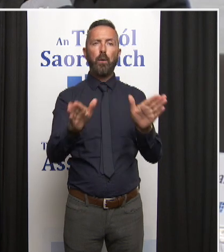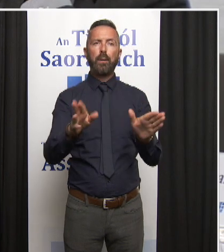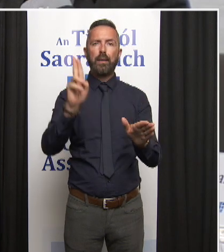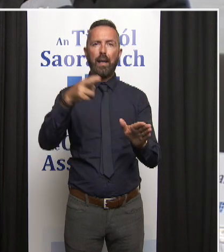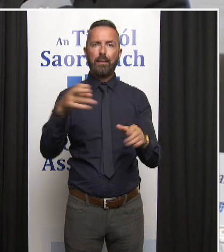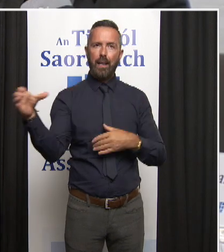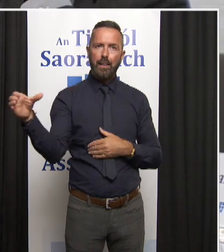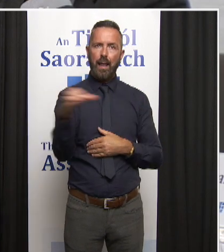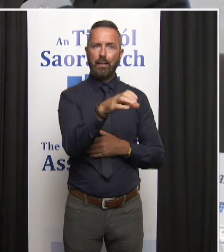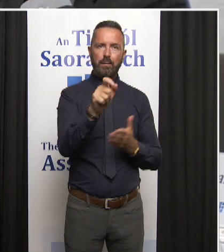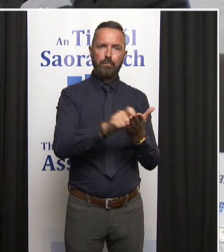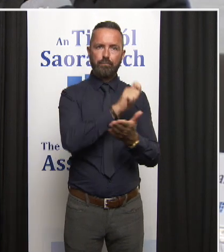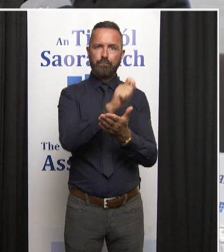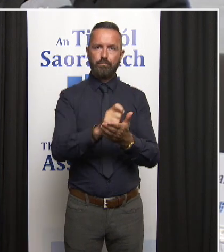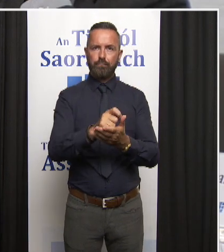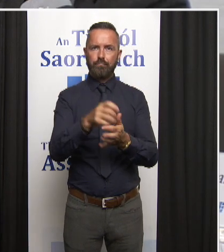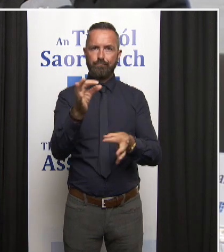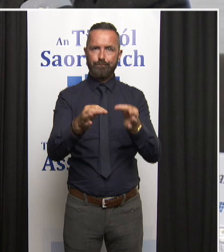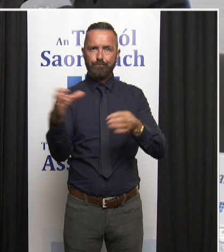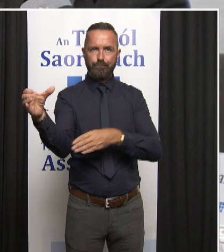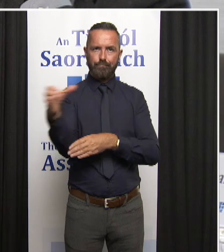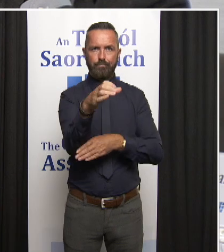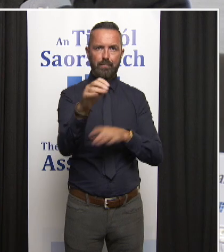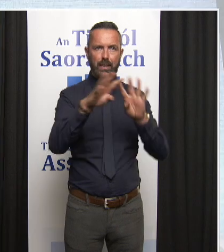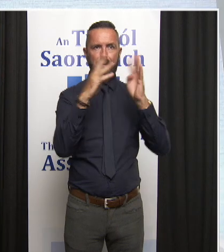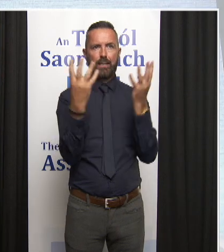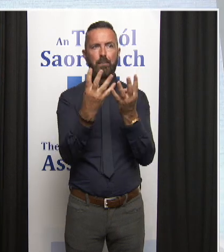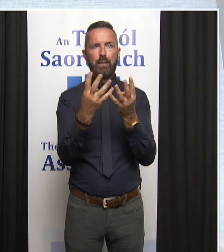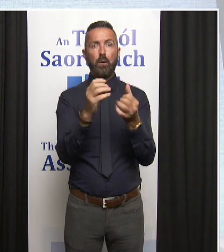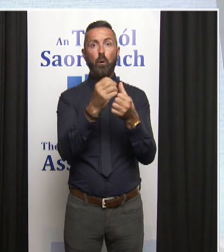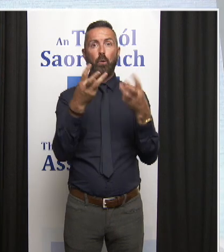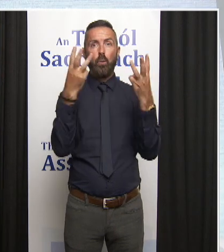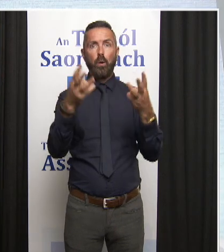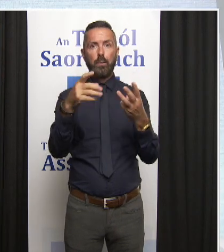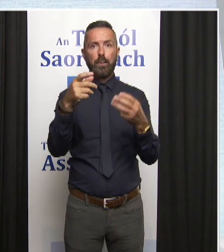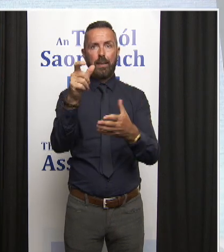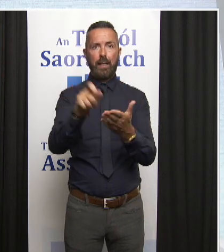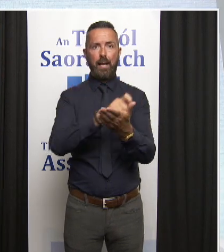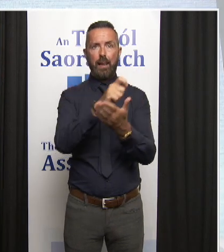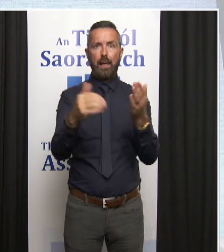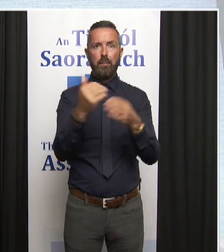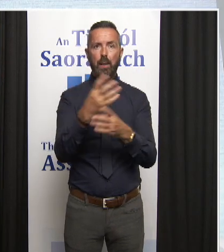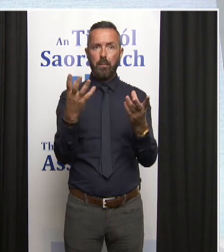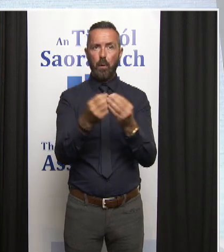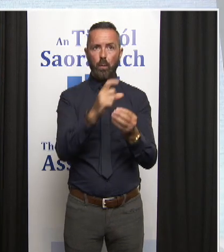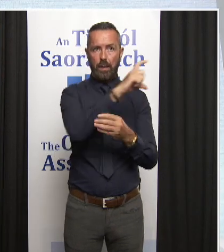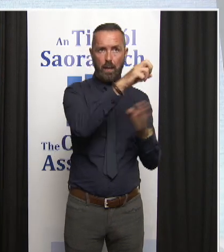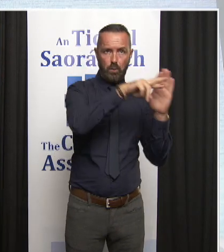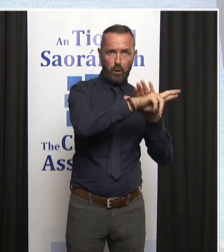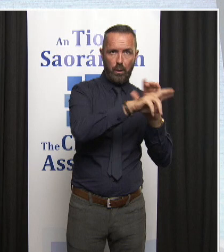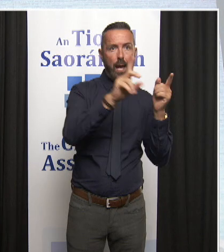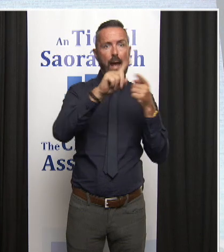elect assemblies, and that some others wanted the Assembly to be elected by both public and by the